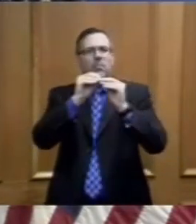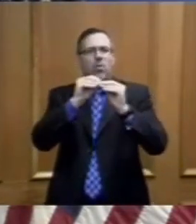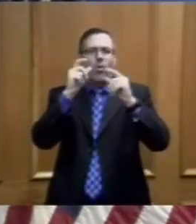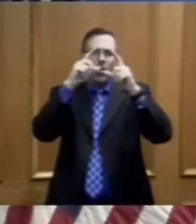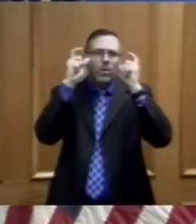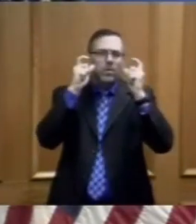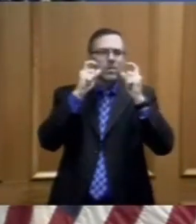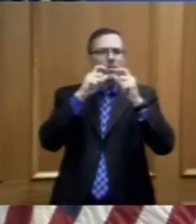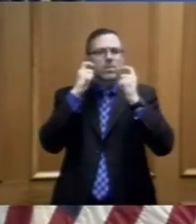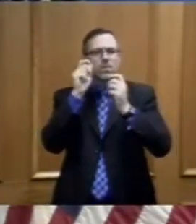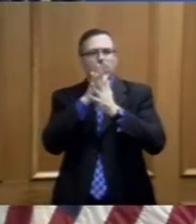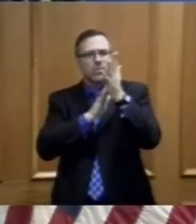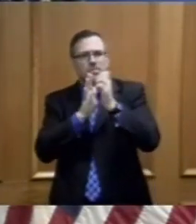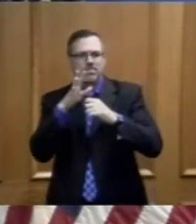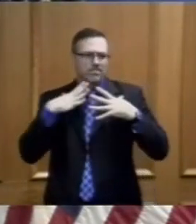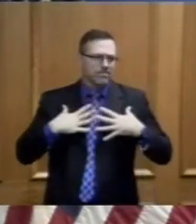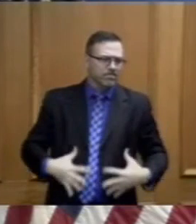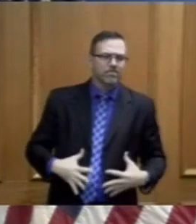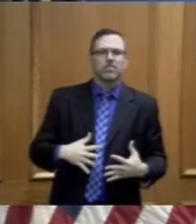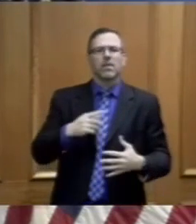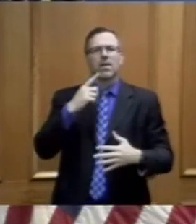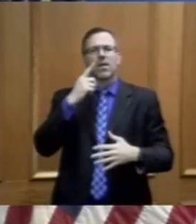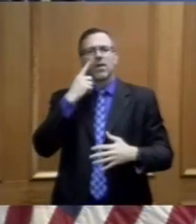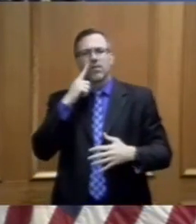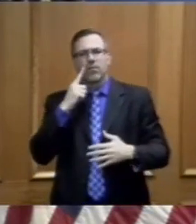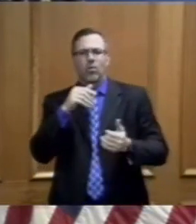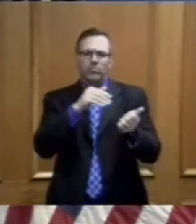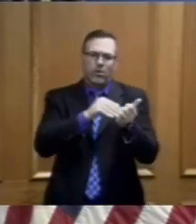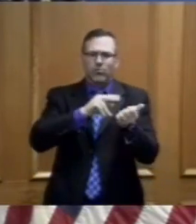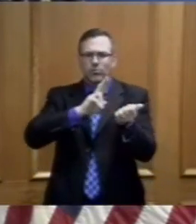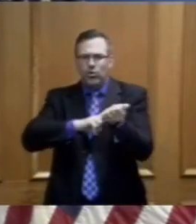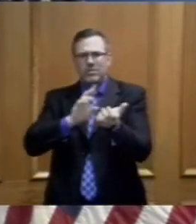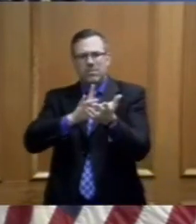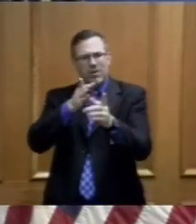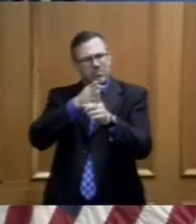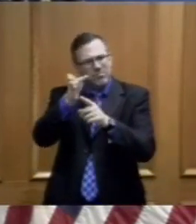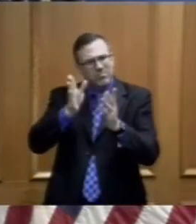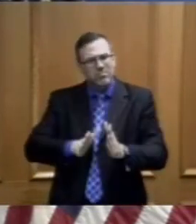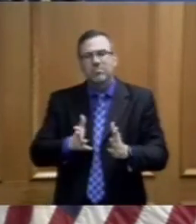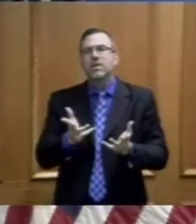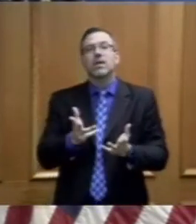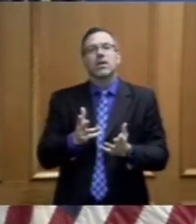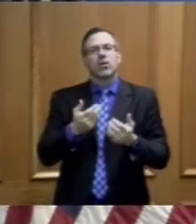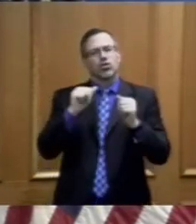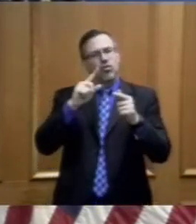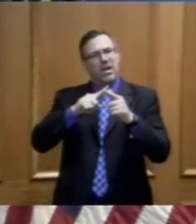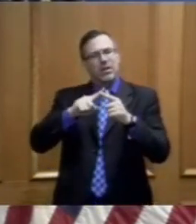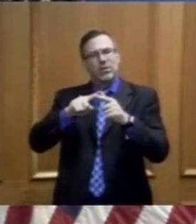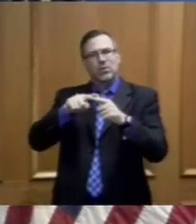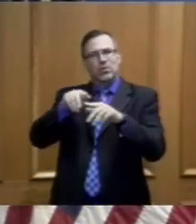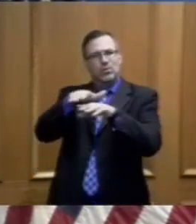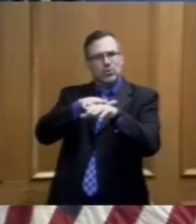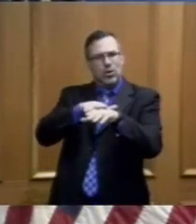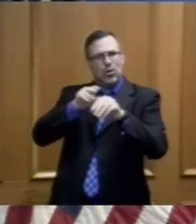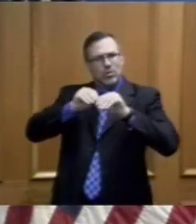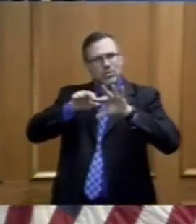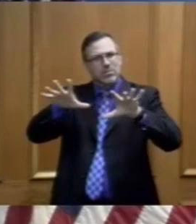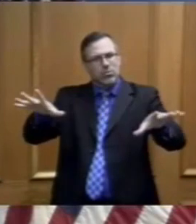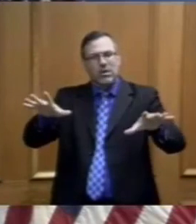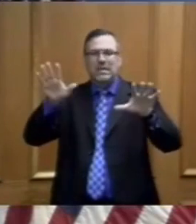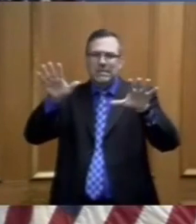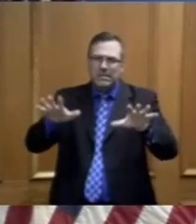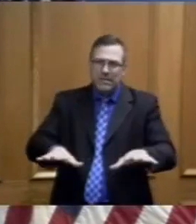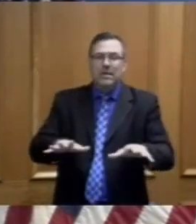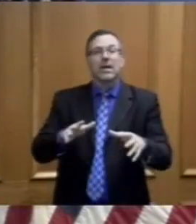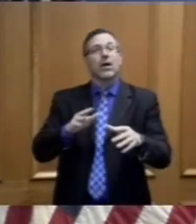equipment for our healthcare workers. It's all in an effort to flatten that curve. We don't know exactly when that surge would be, but